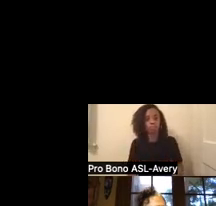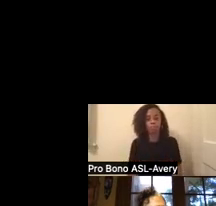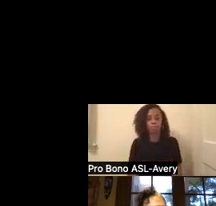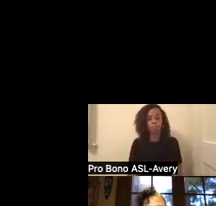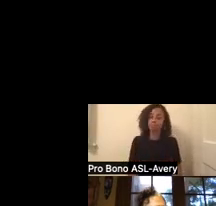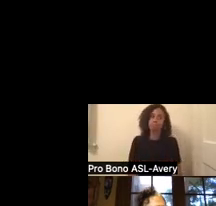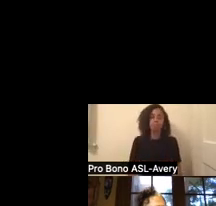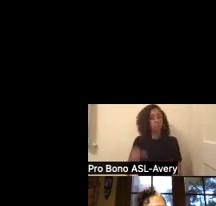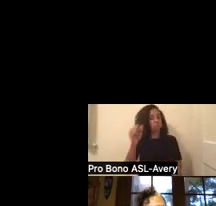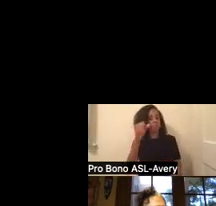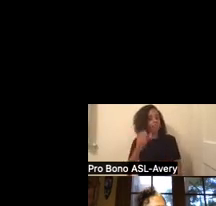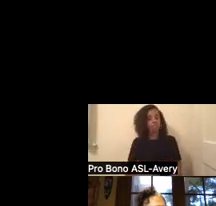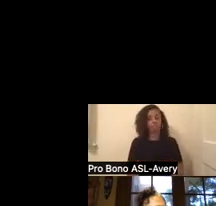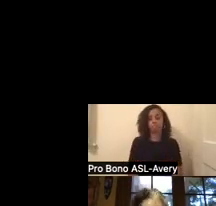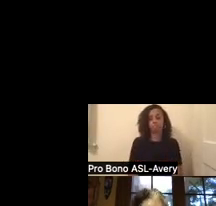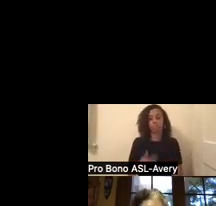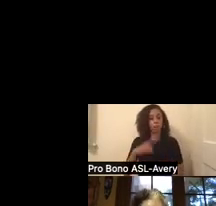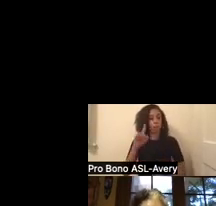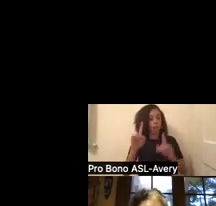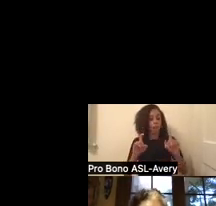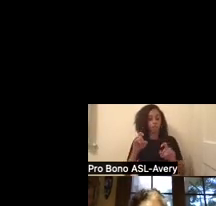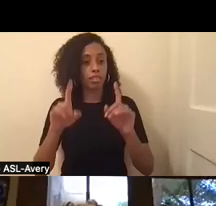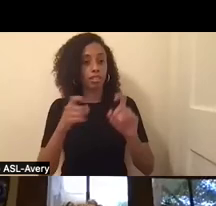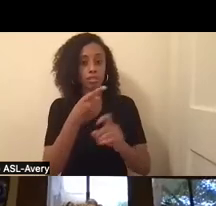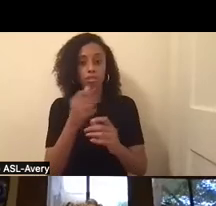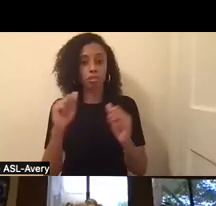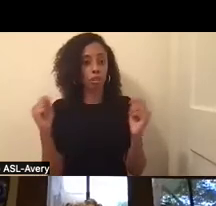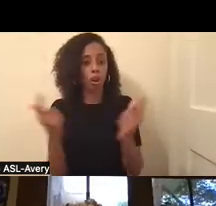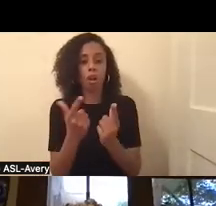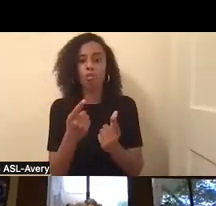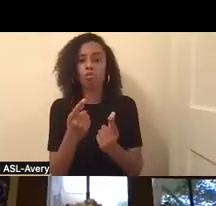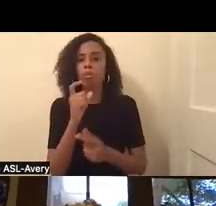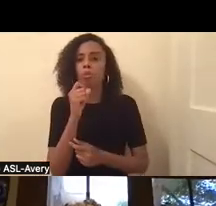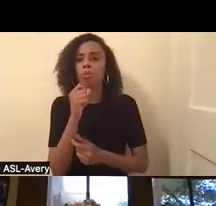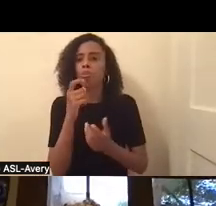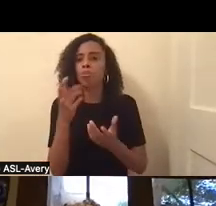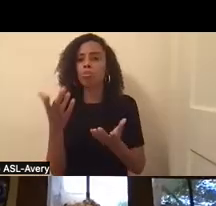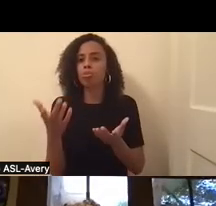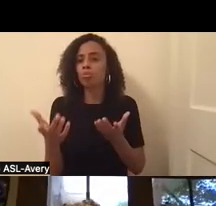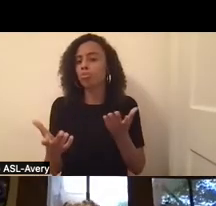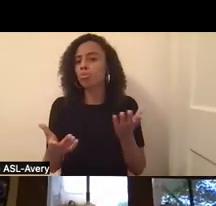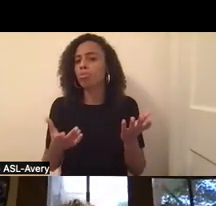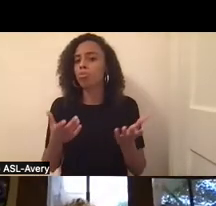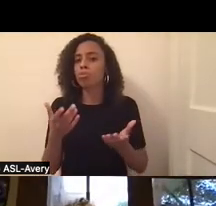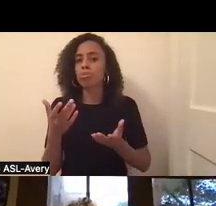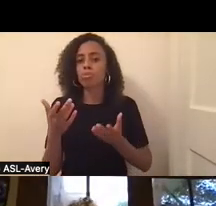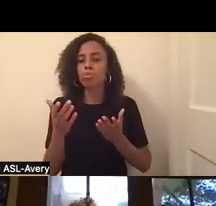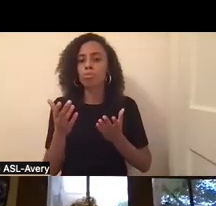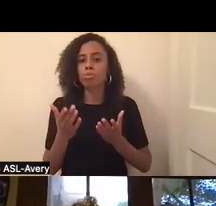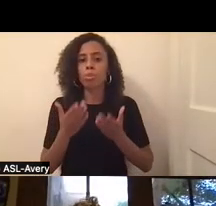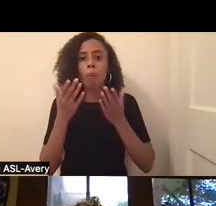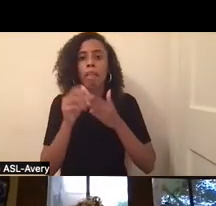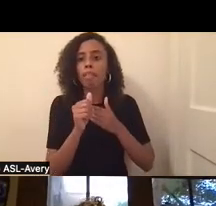yeah, so I'm going to ask you all who would be willing to walk us